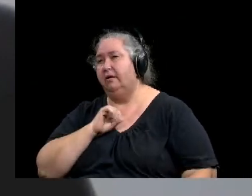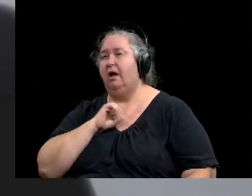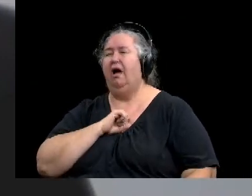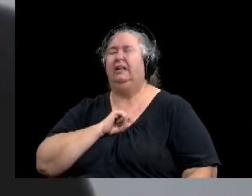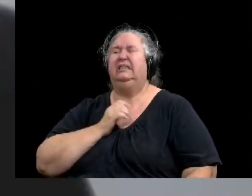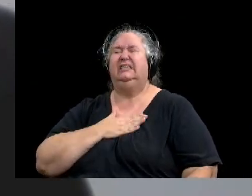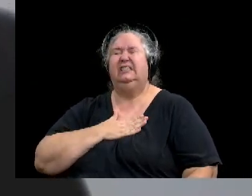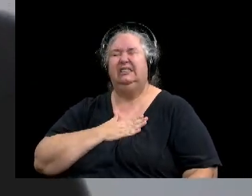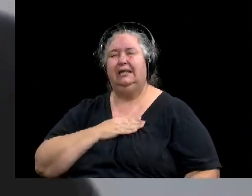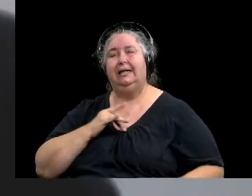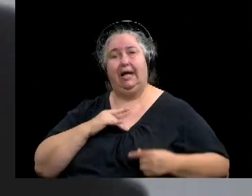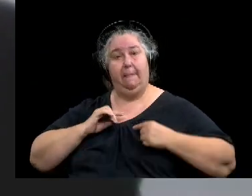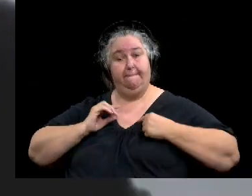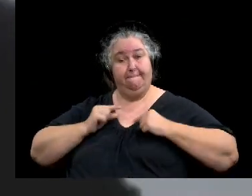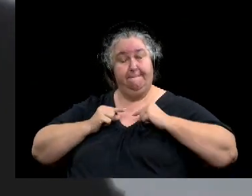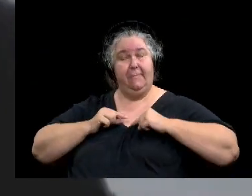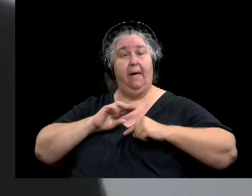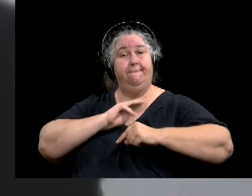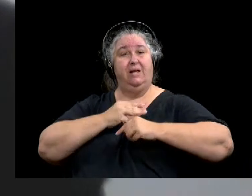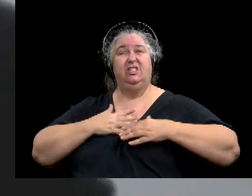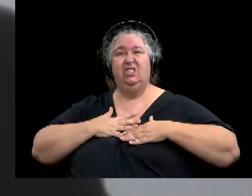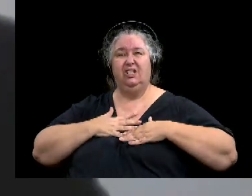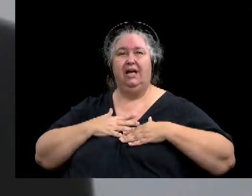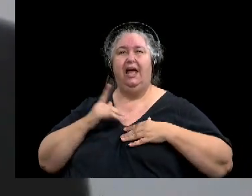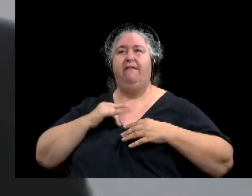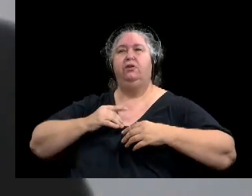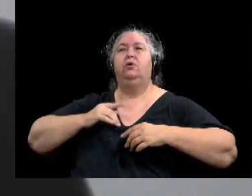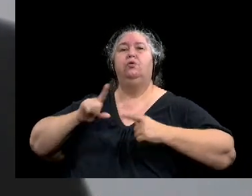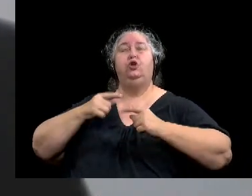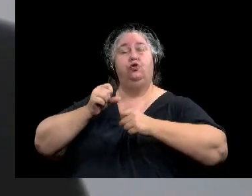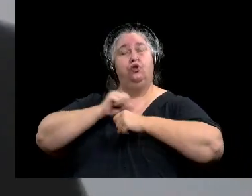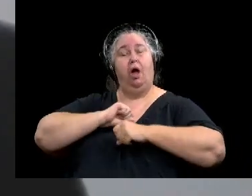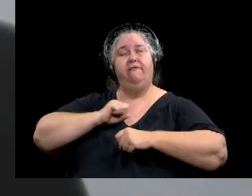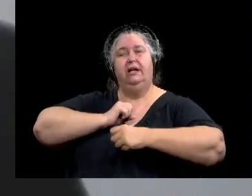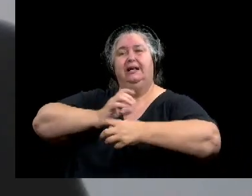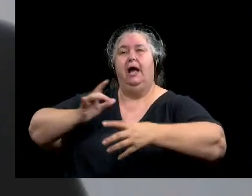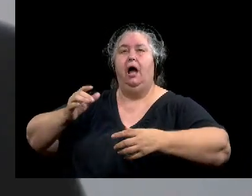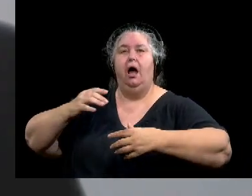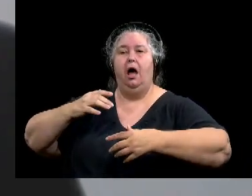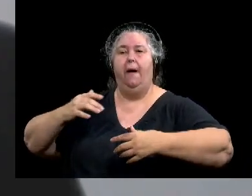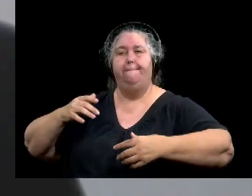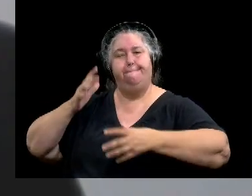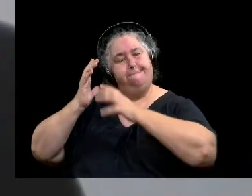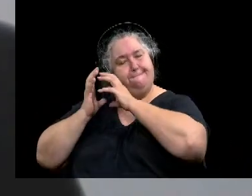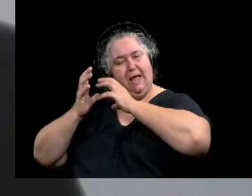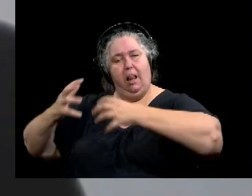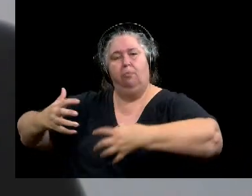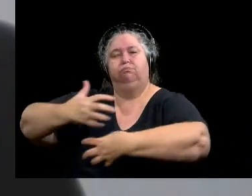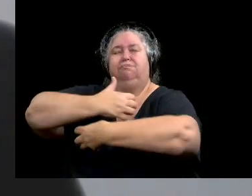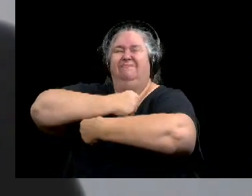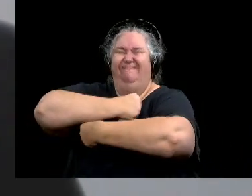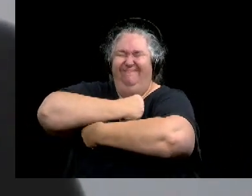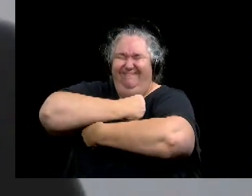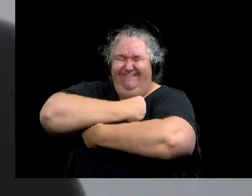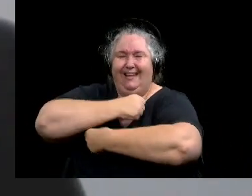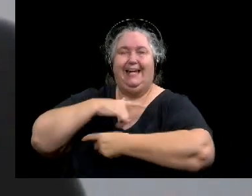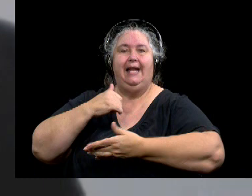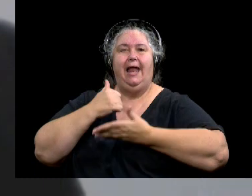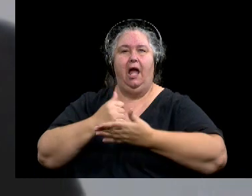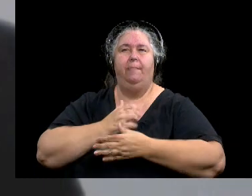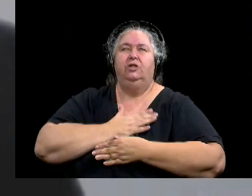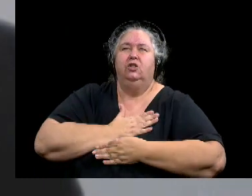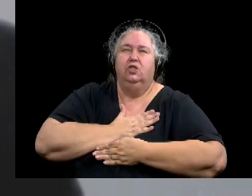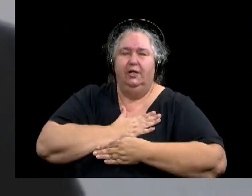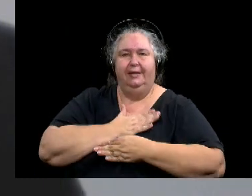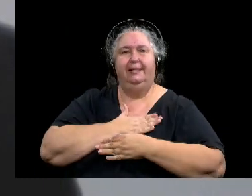and you can strain muscles. So if you'll just take a big pillow and bear hug it as you're coughing, that can help resolve some of those coughing spells and some of that pain.